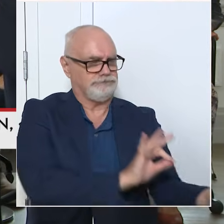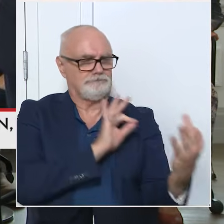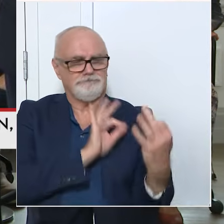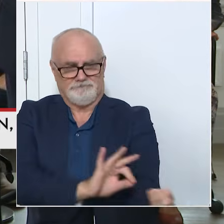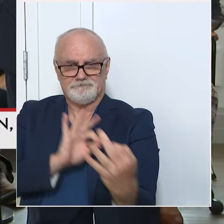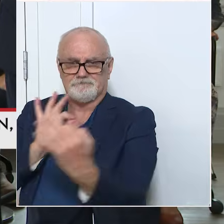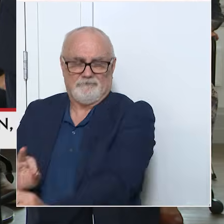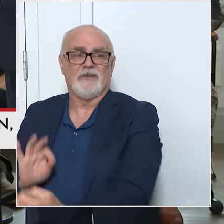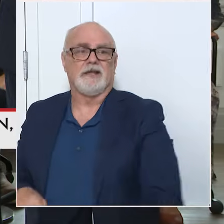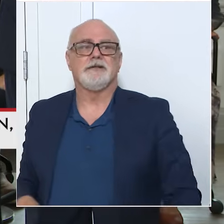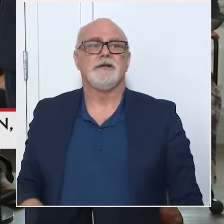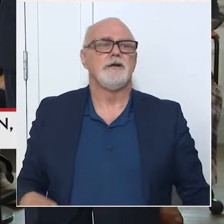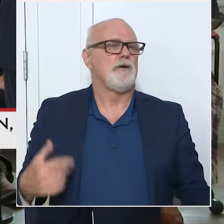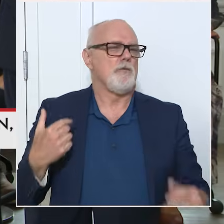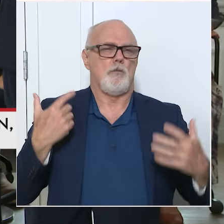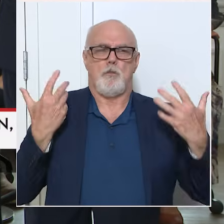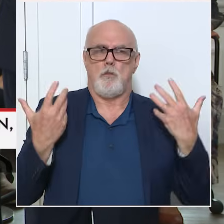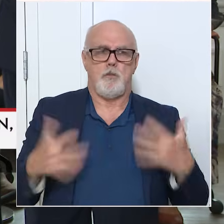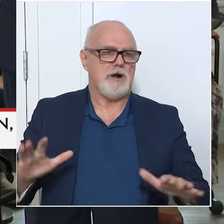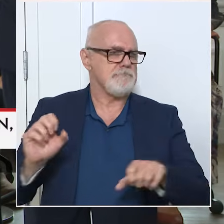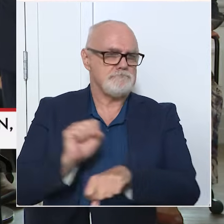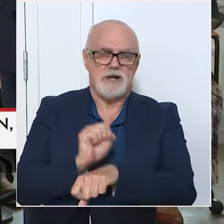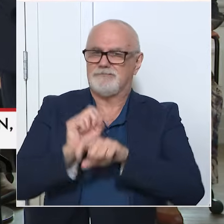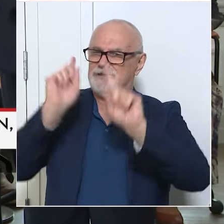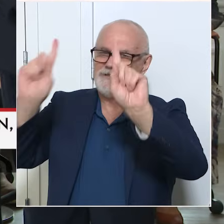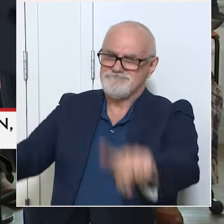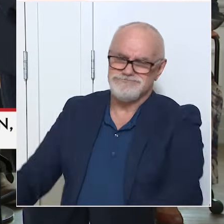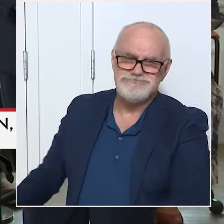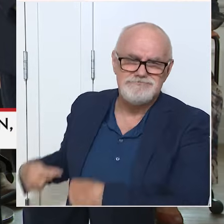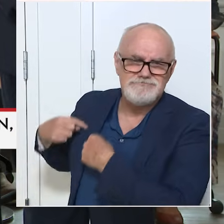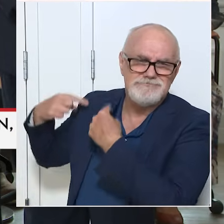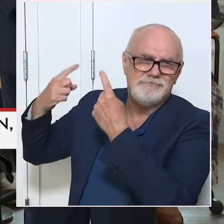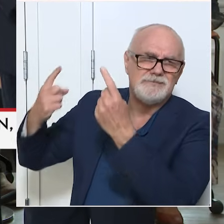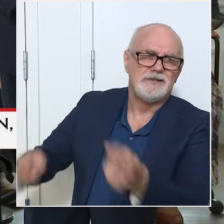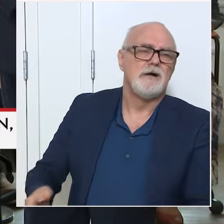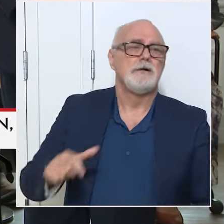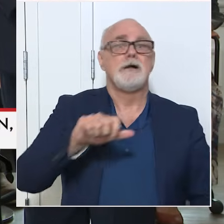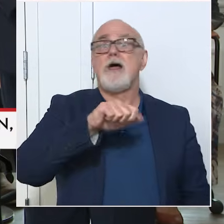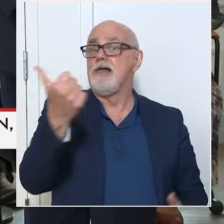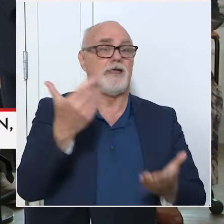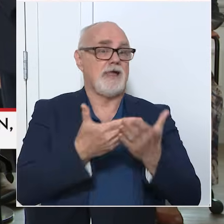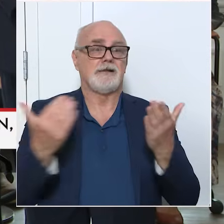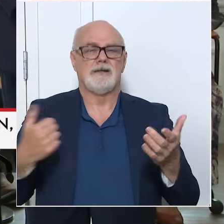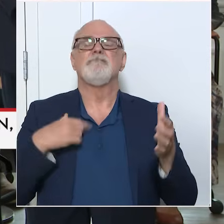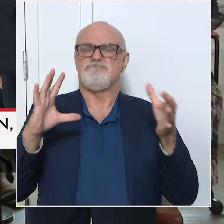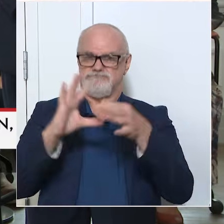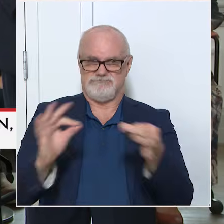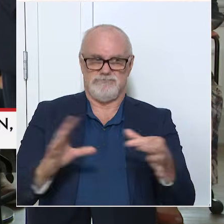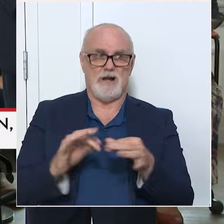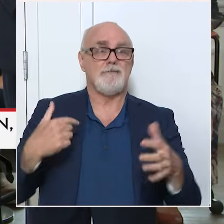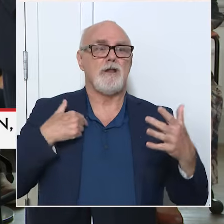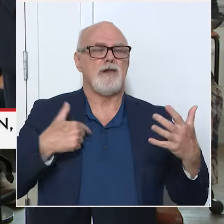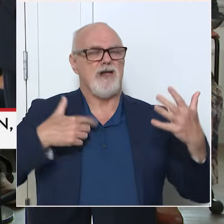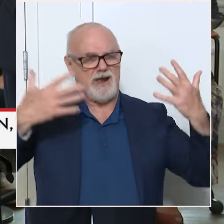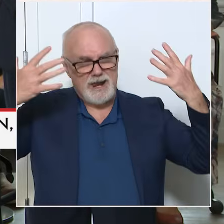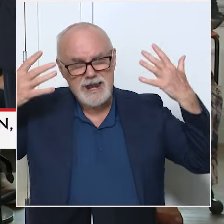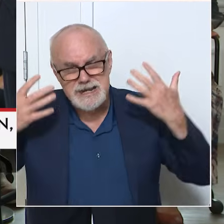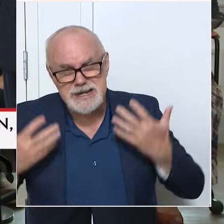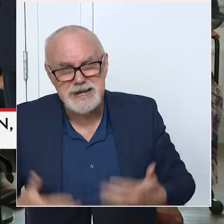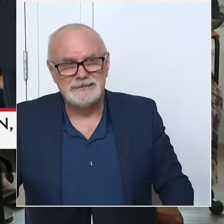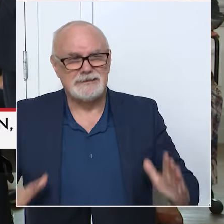do to get this going really quickly. The other thing that's been important is we've already done a lot of